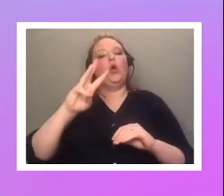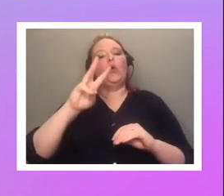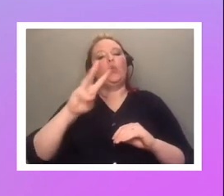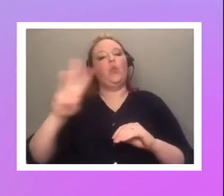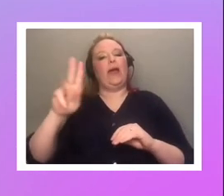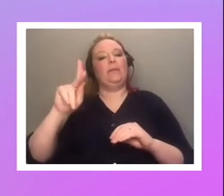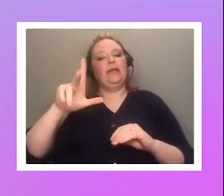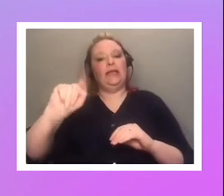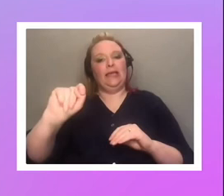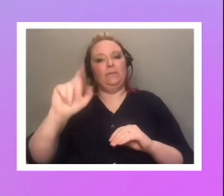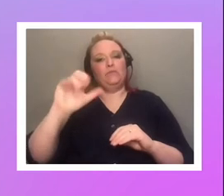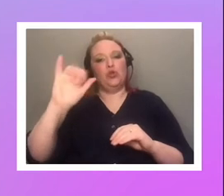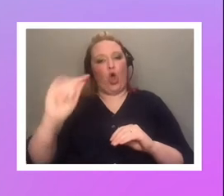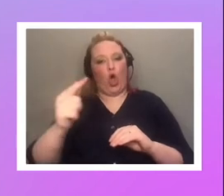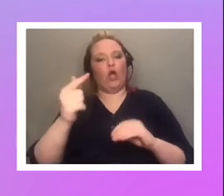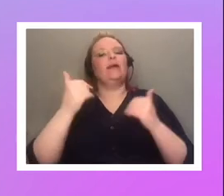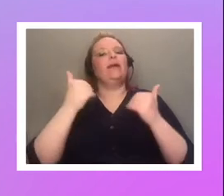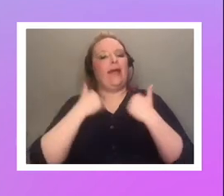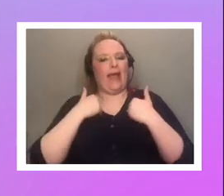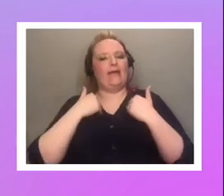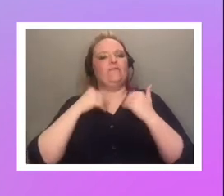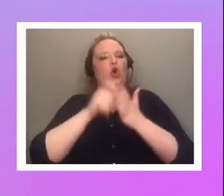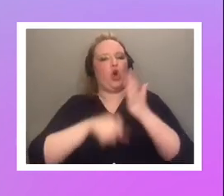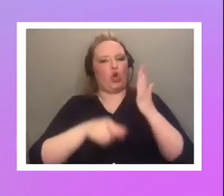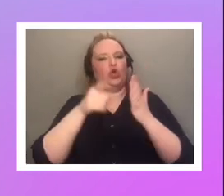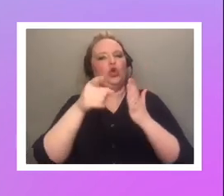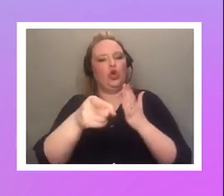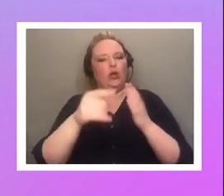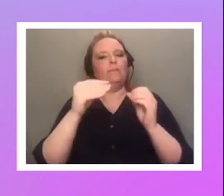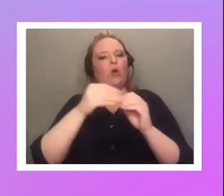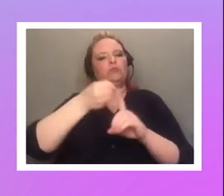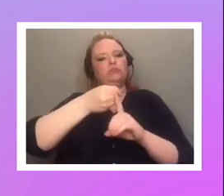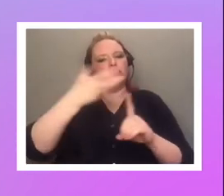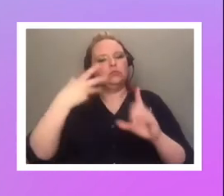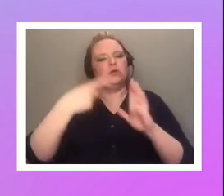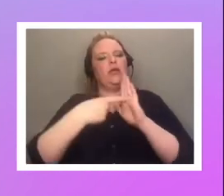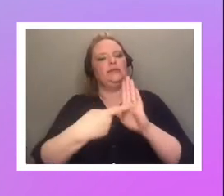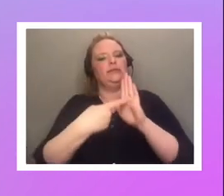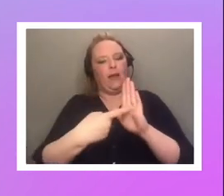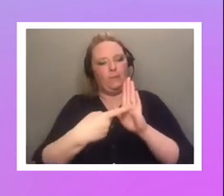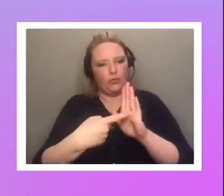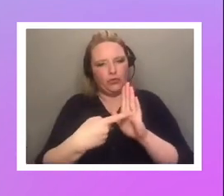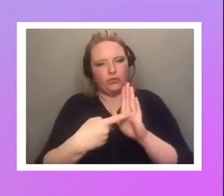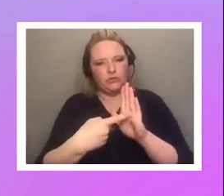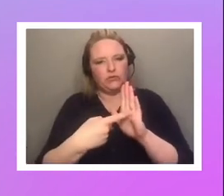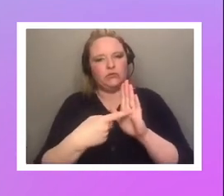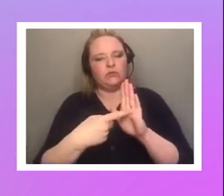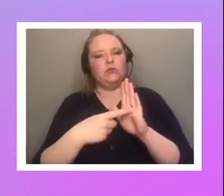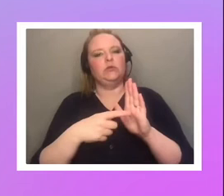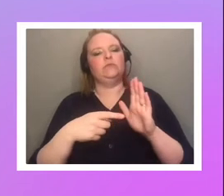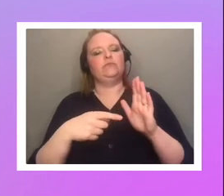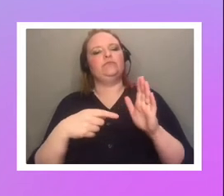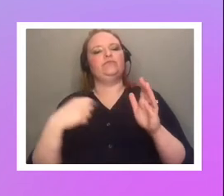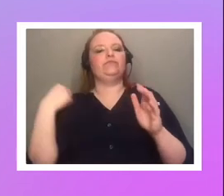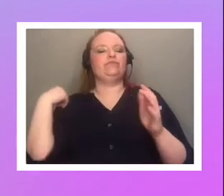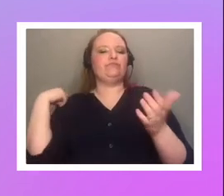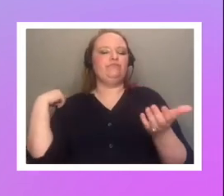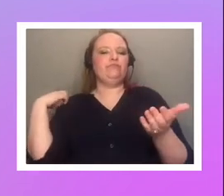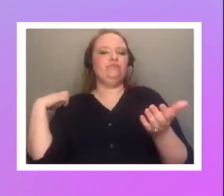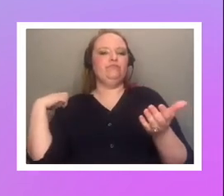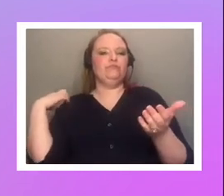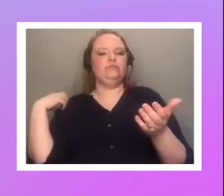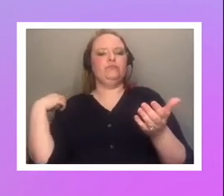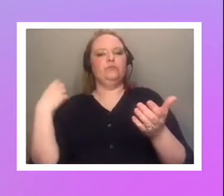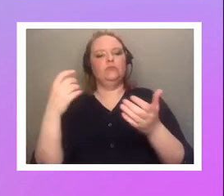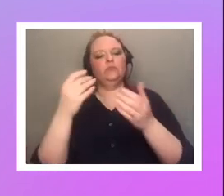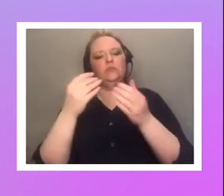called Responsive Design for Motion, where they go into a number of examples of really, you know, large